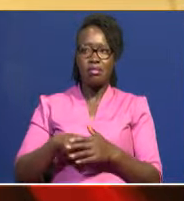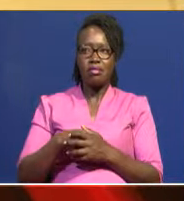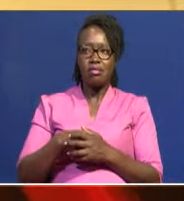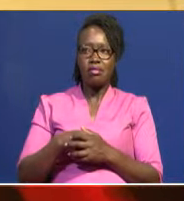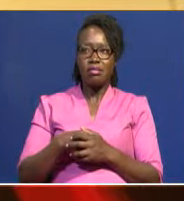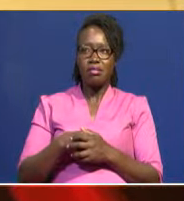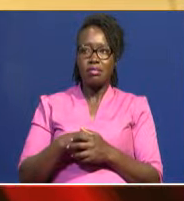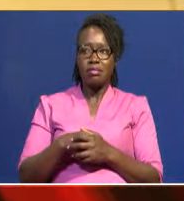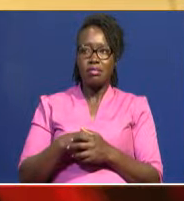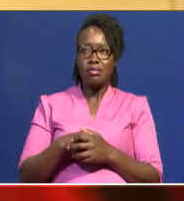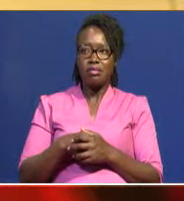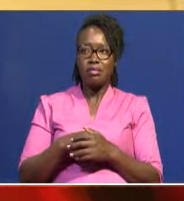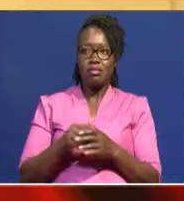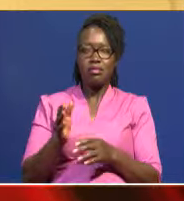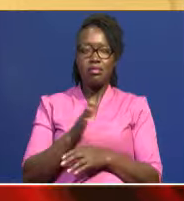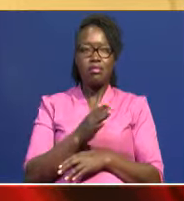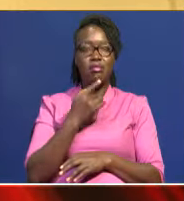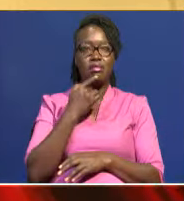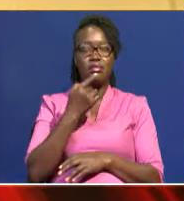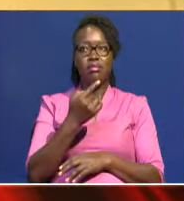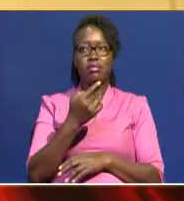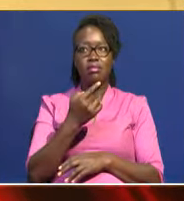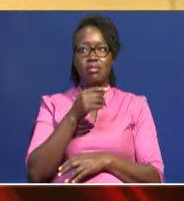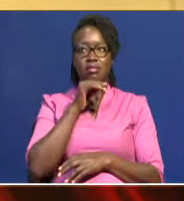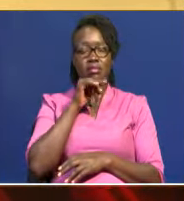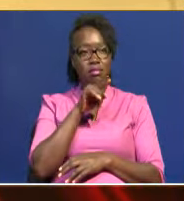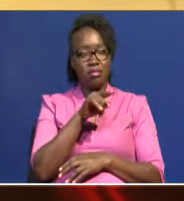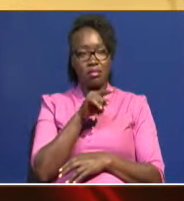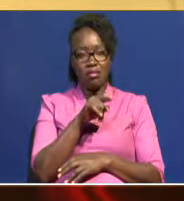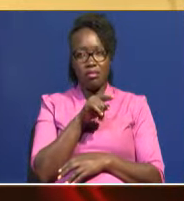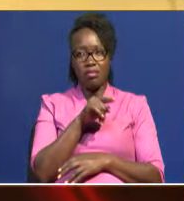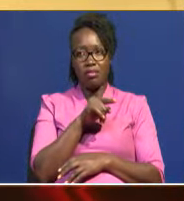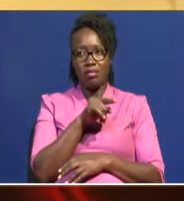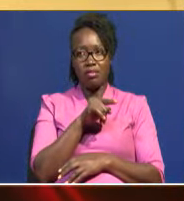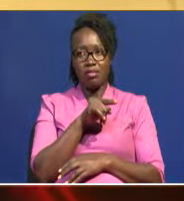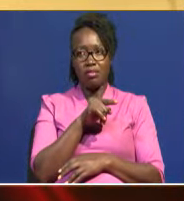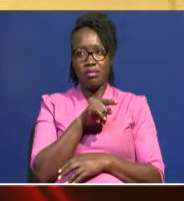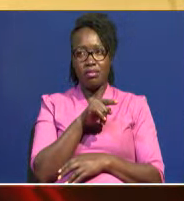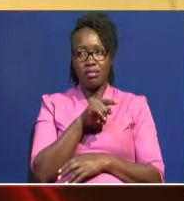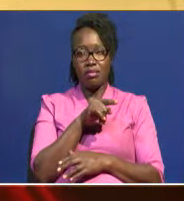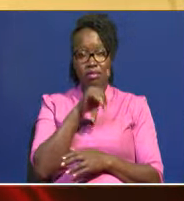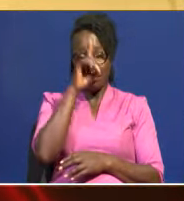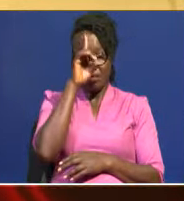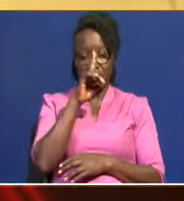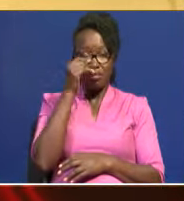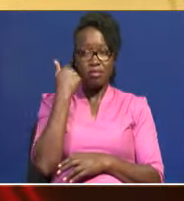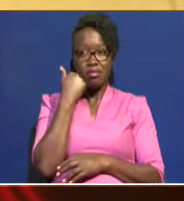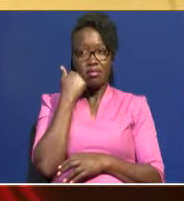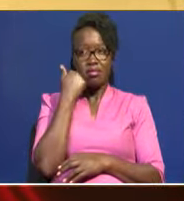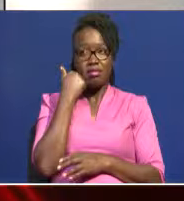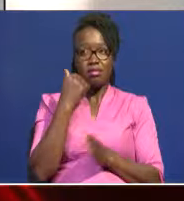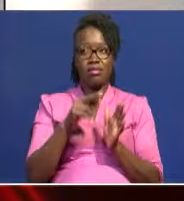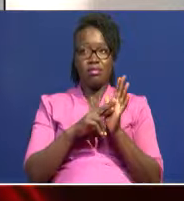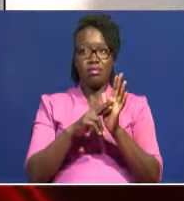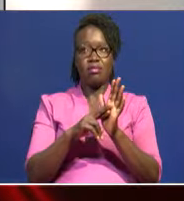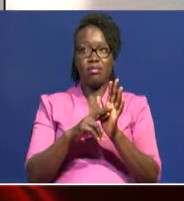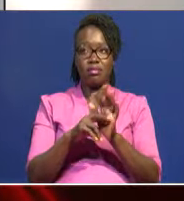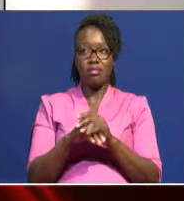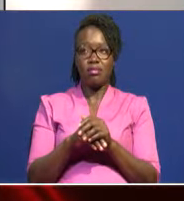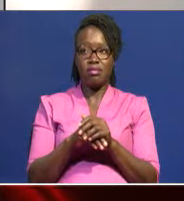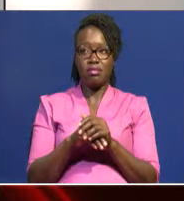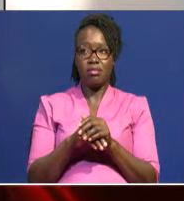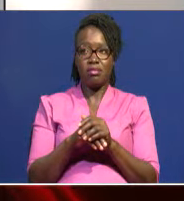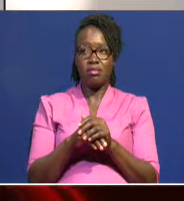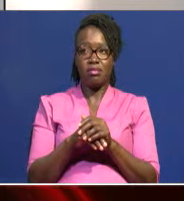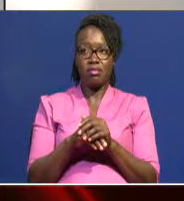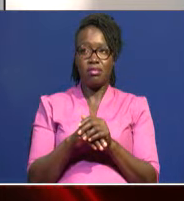the teacher, nikamwambia, huyu kijana is very in a critical condition, we refer.